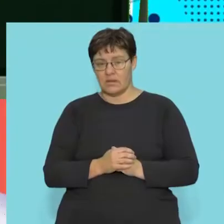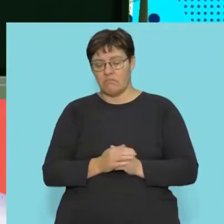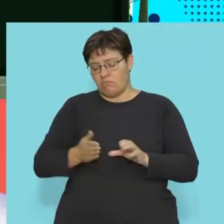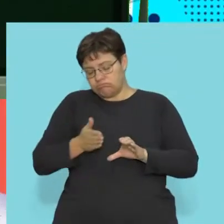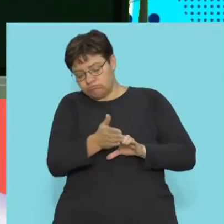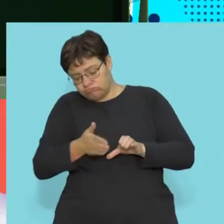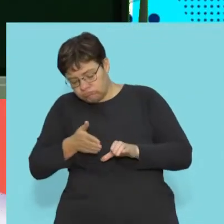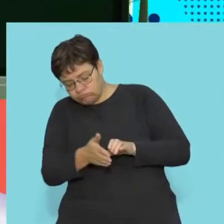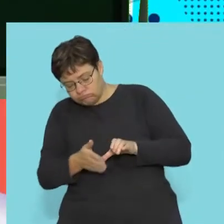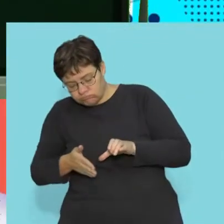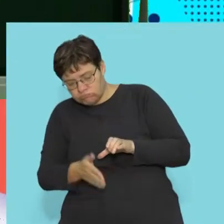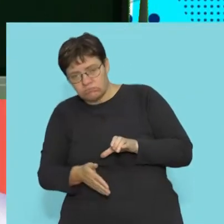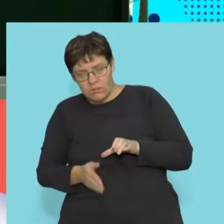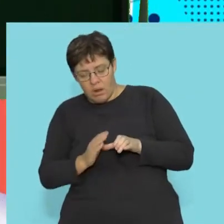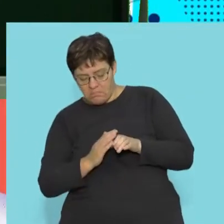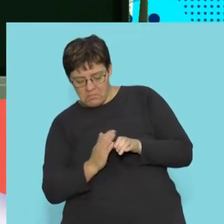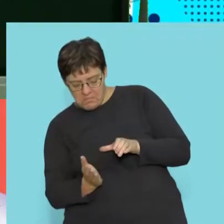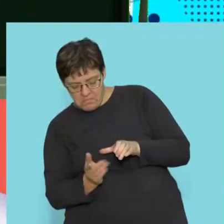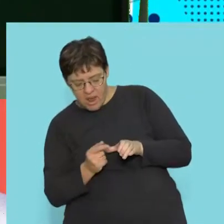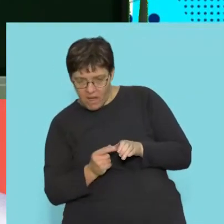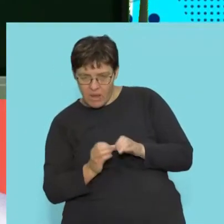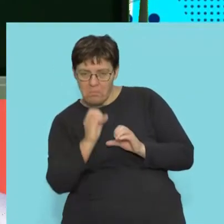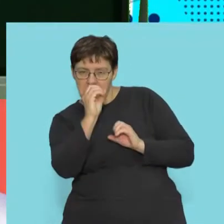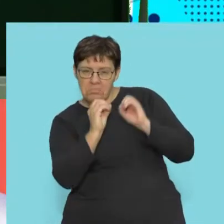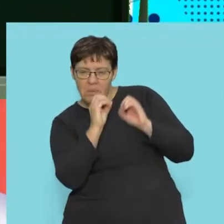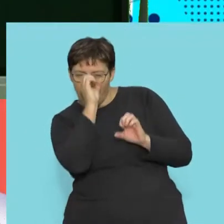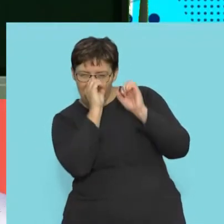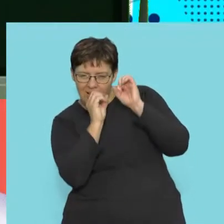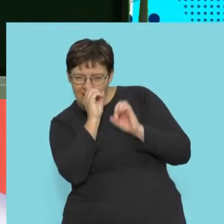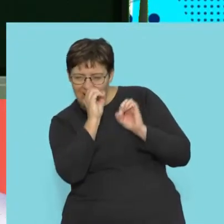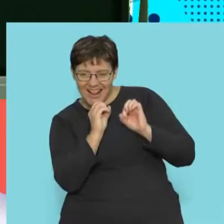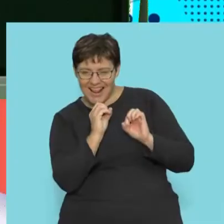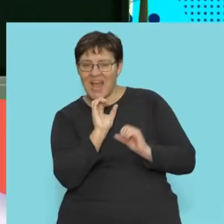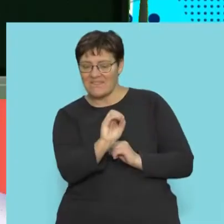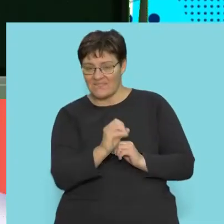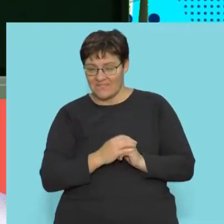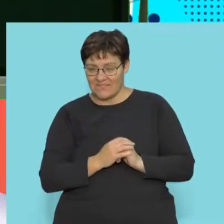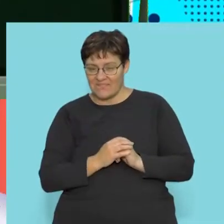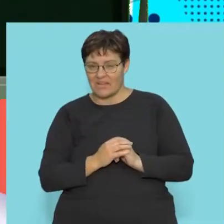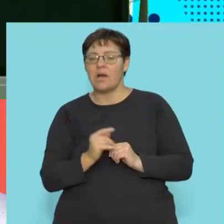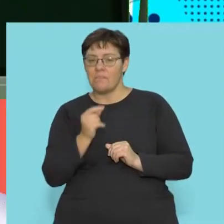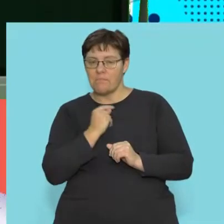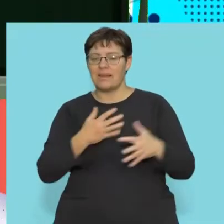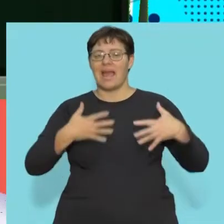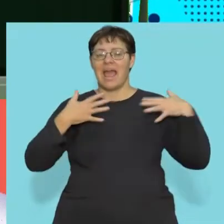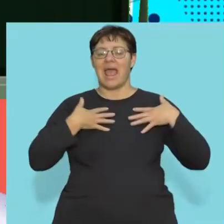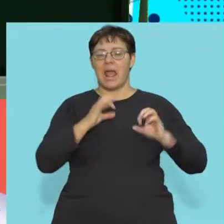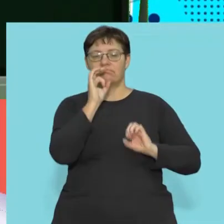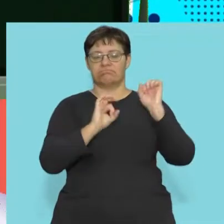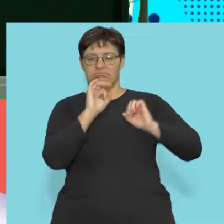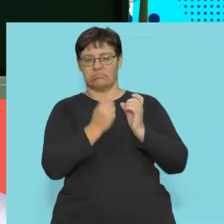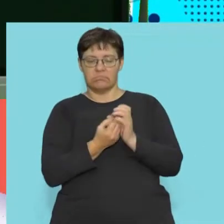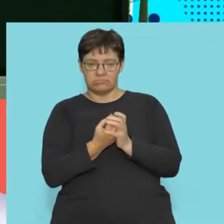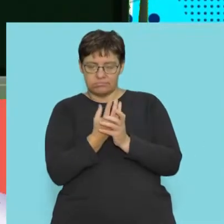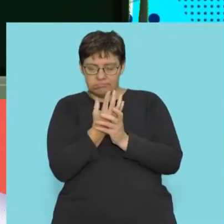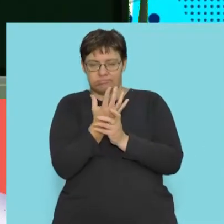and moist. So when you cut through a loaf of bread, you often see pockets or little holes in it. And that is the